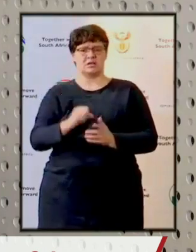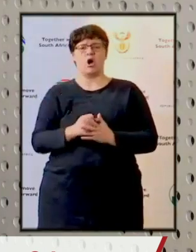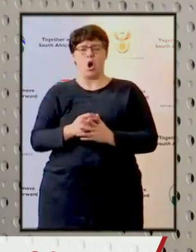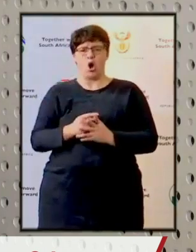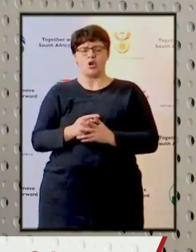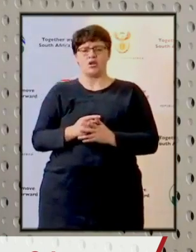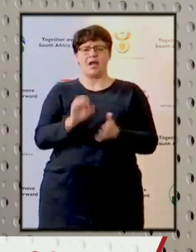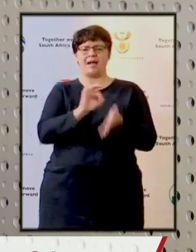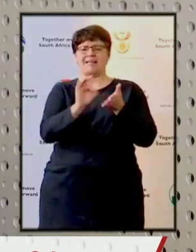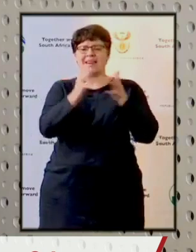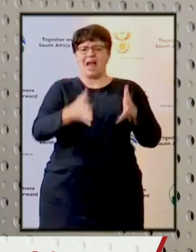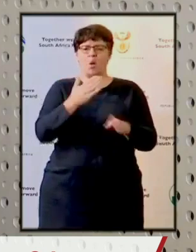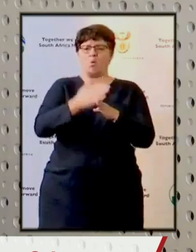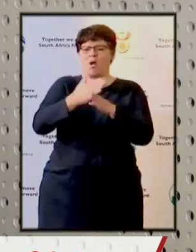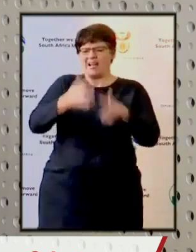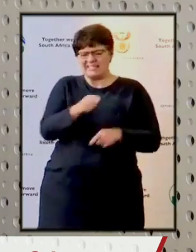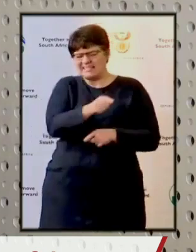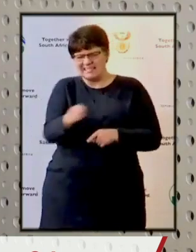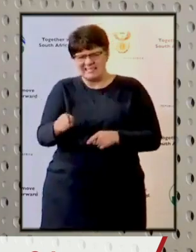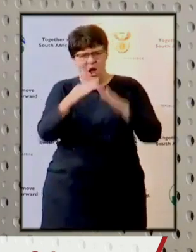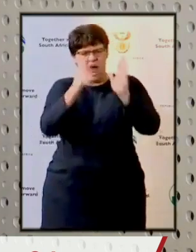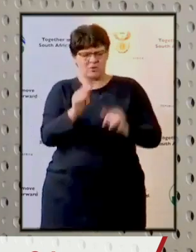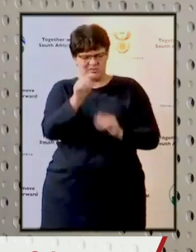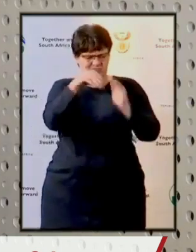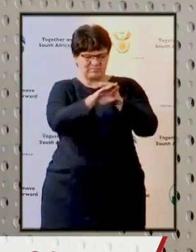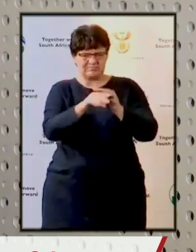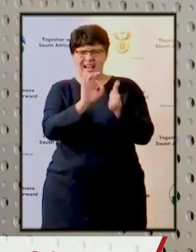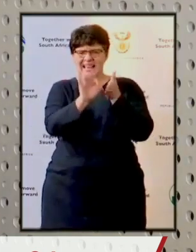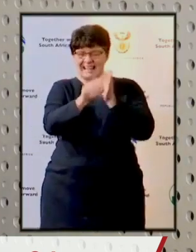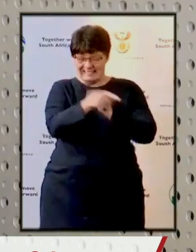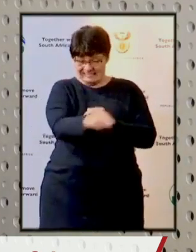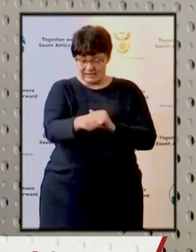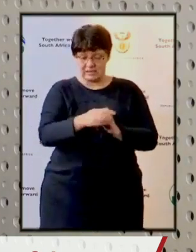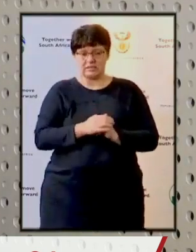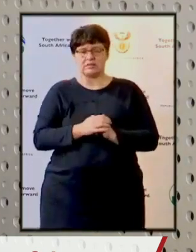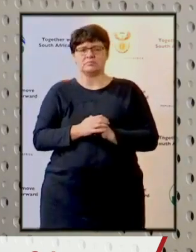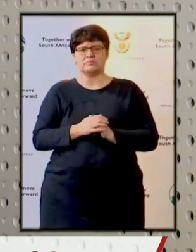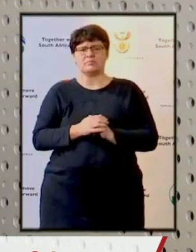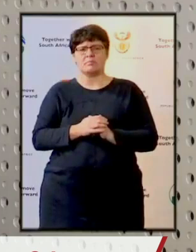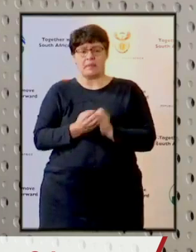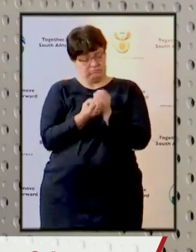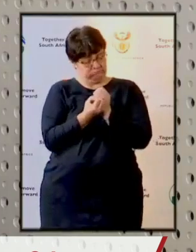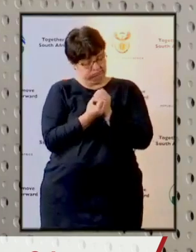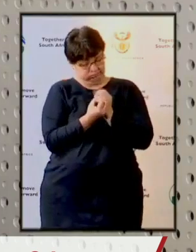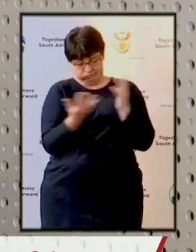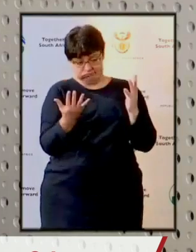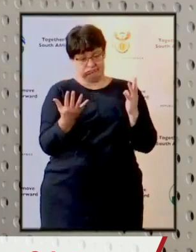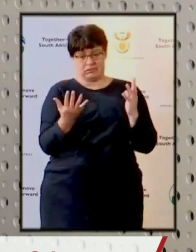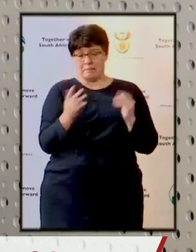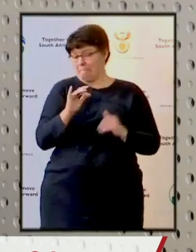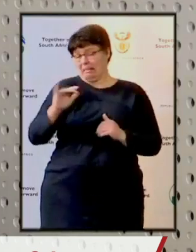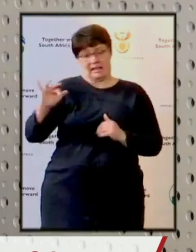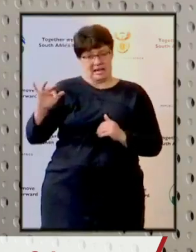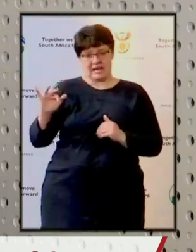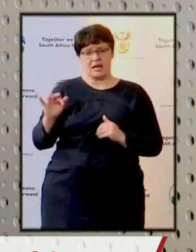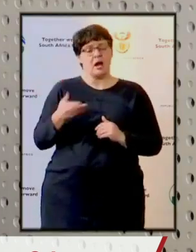domestic workers, there are, of course, about 1 million people who are in the category of services that